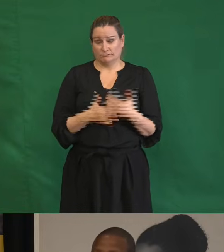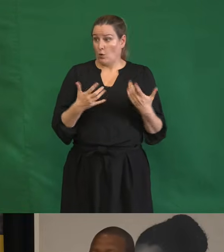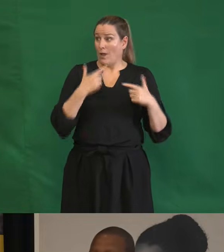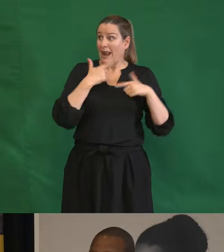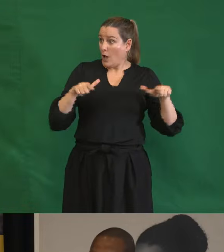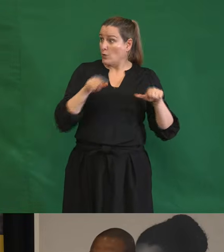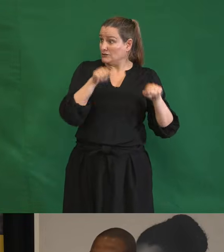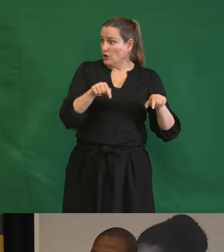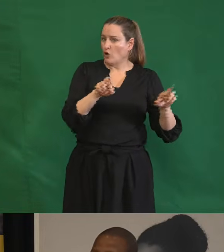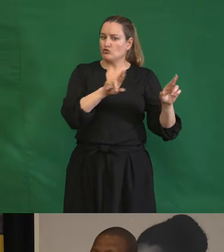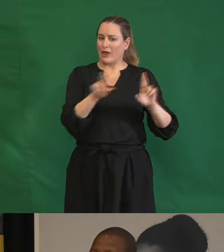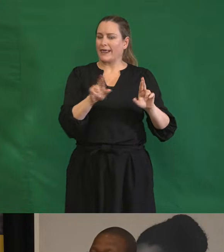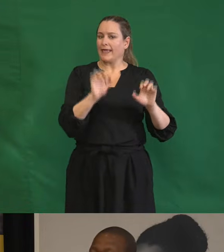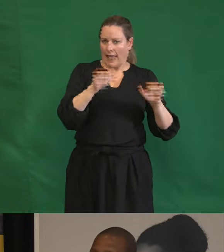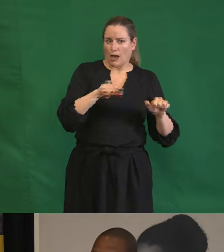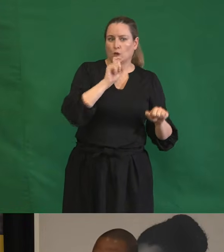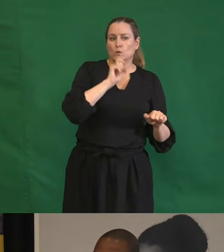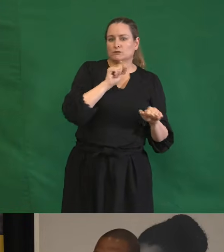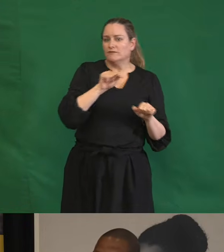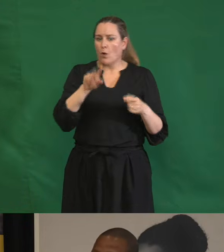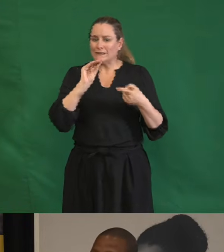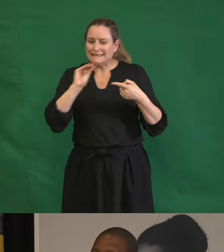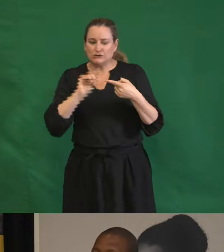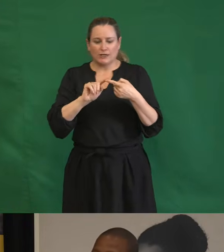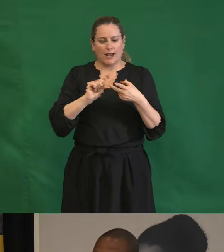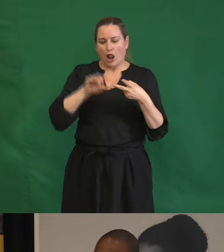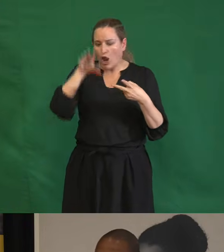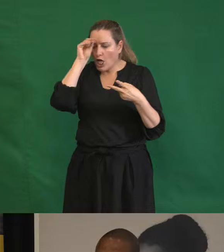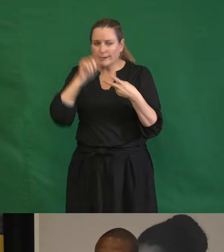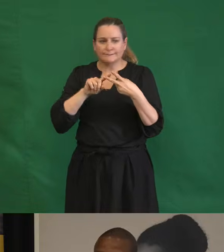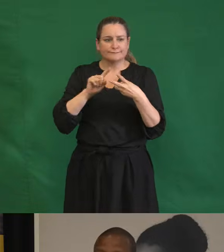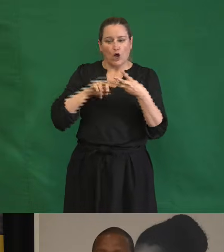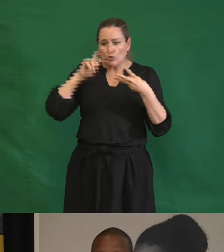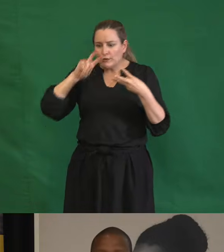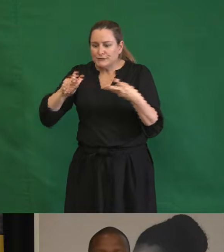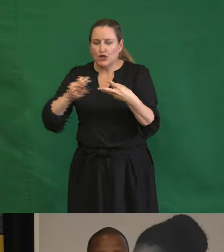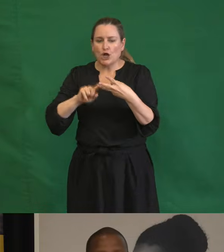teaching, in learning, in research, in